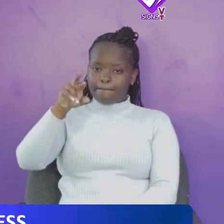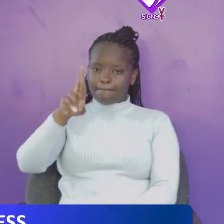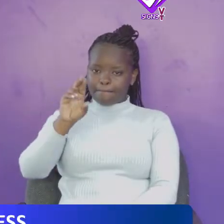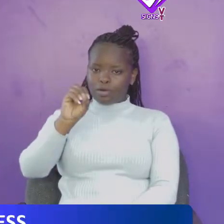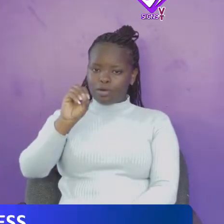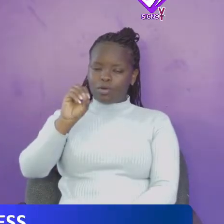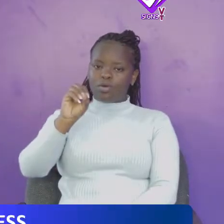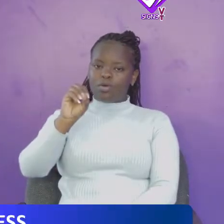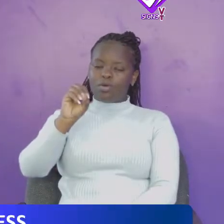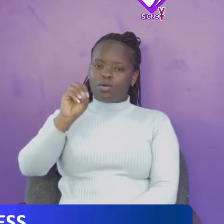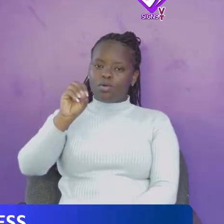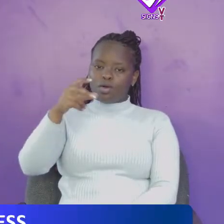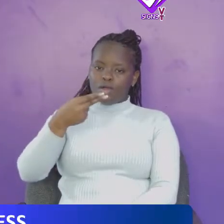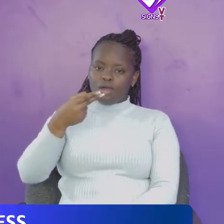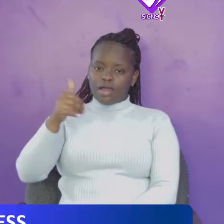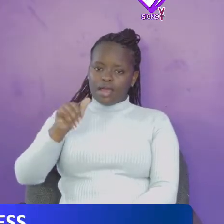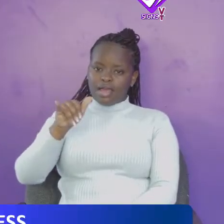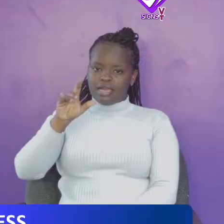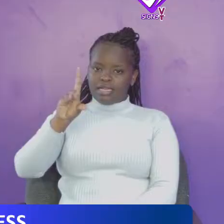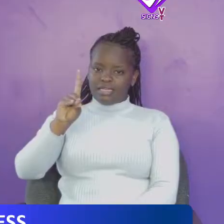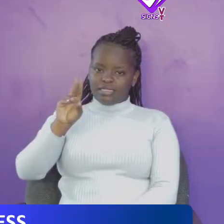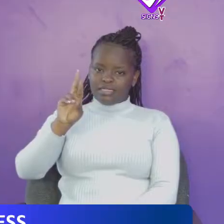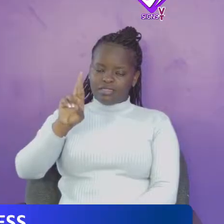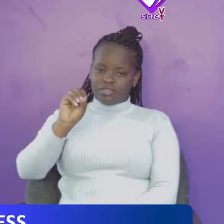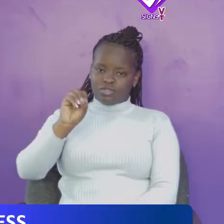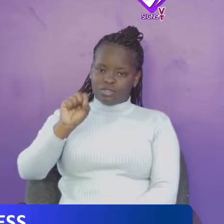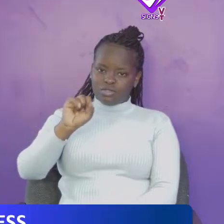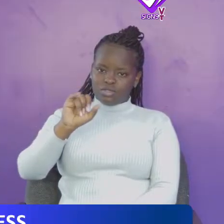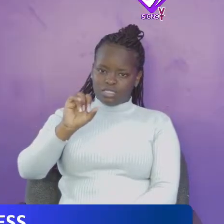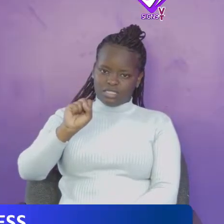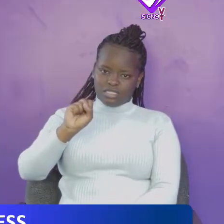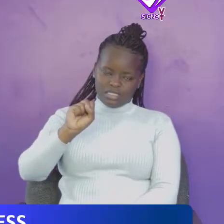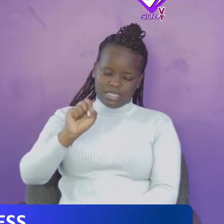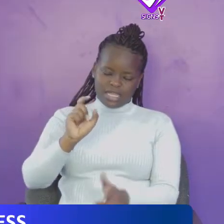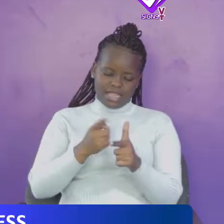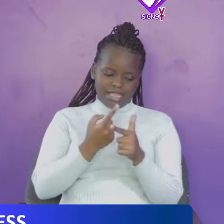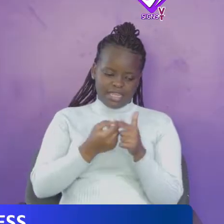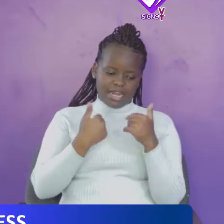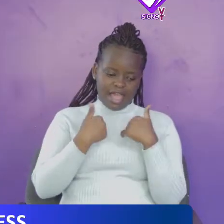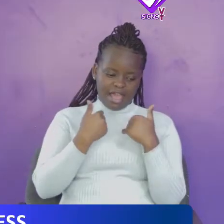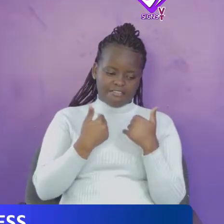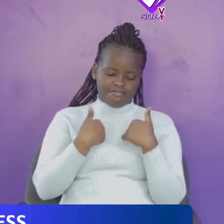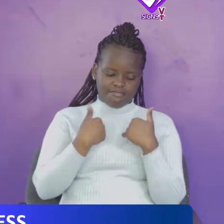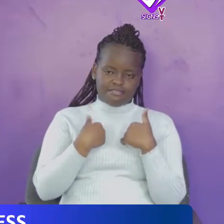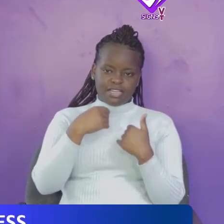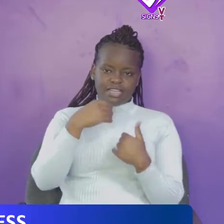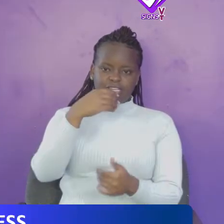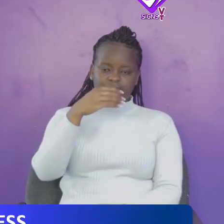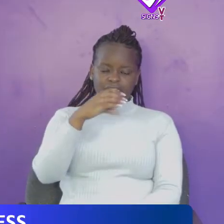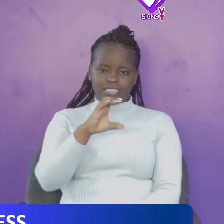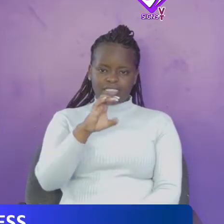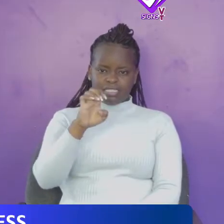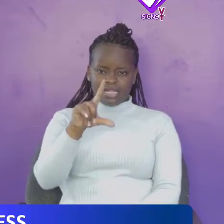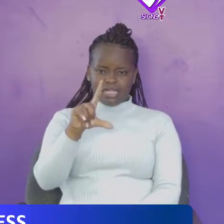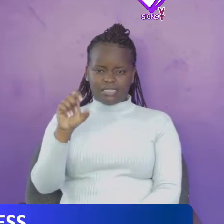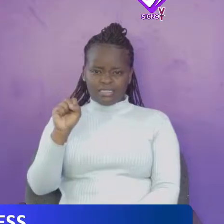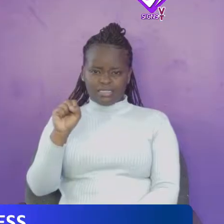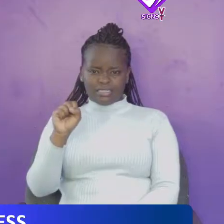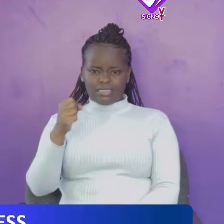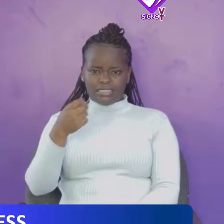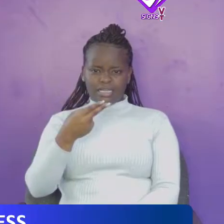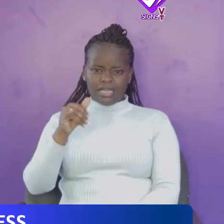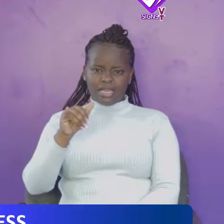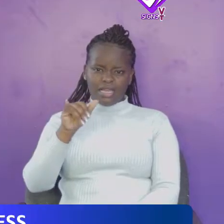have hex cells hyperhidrosis. Have you ever met individuals who they sweat